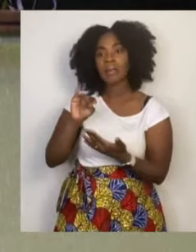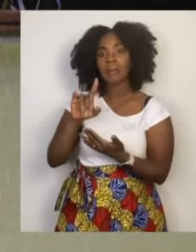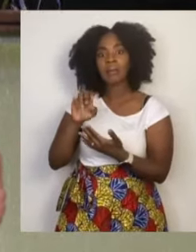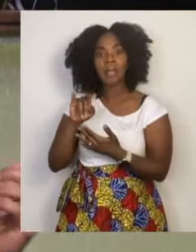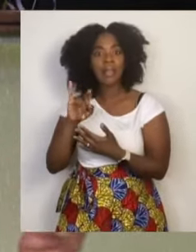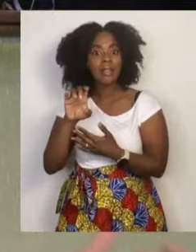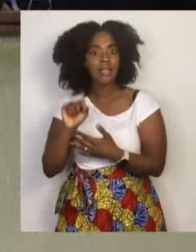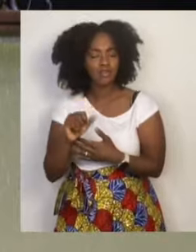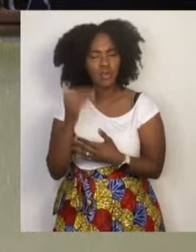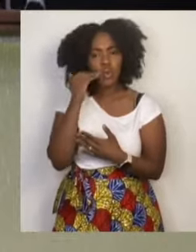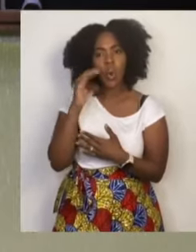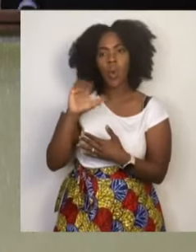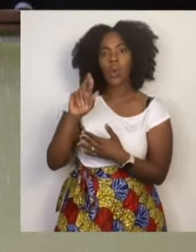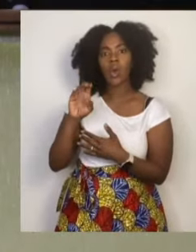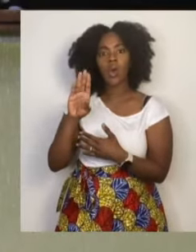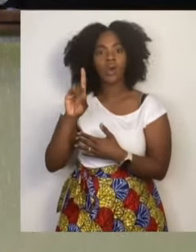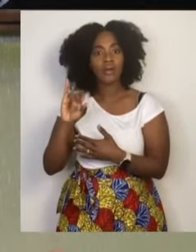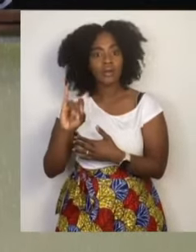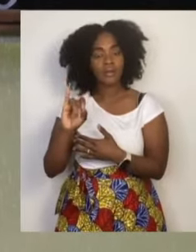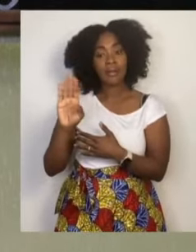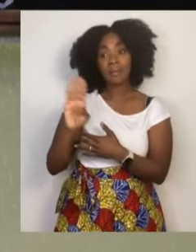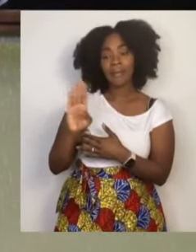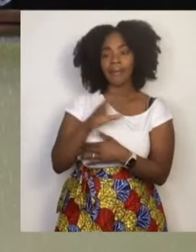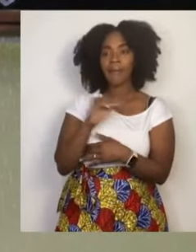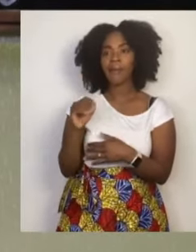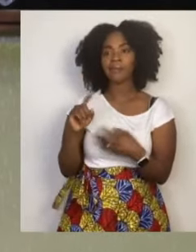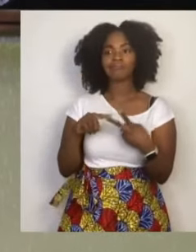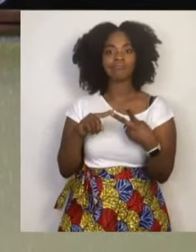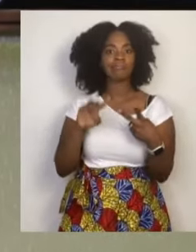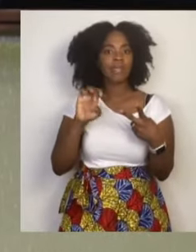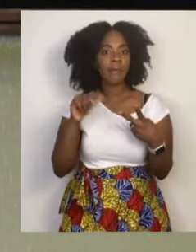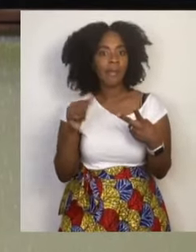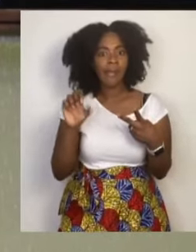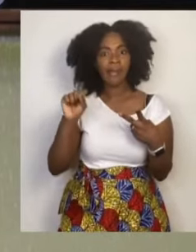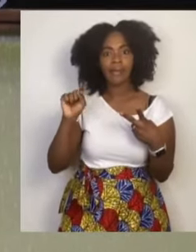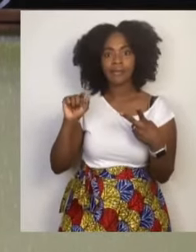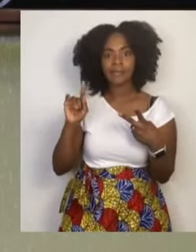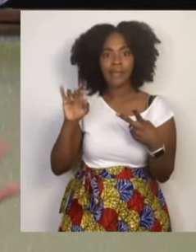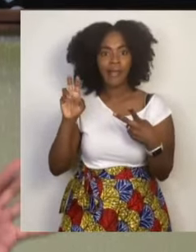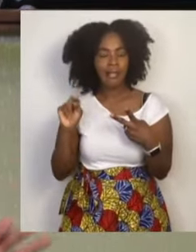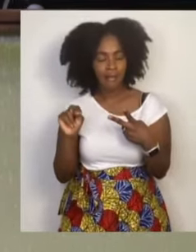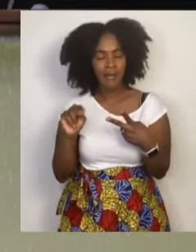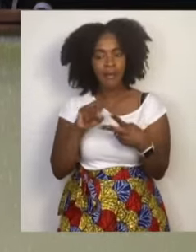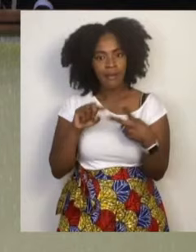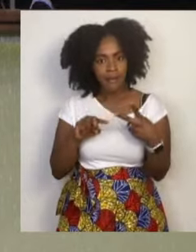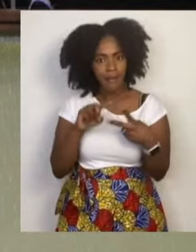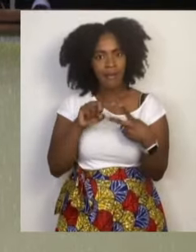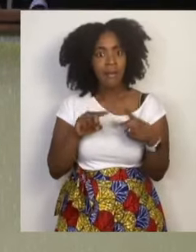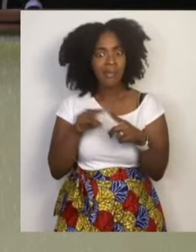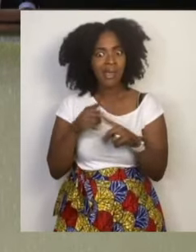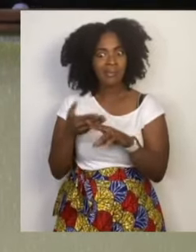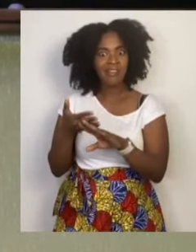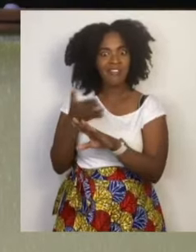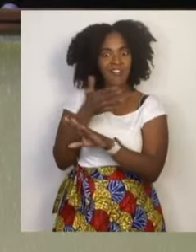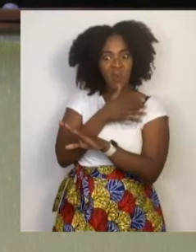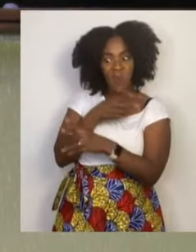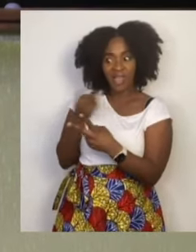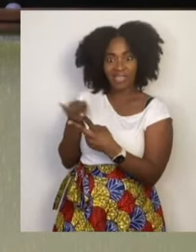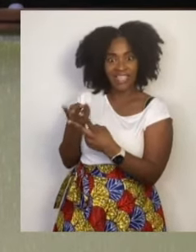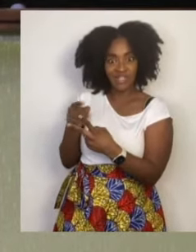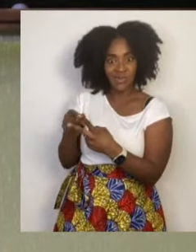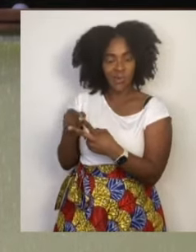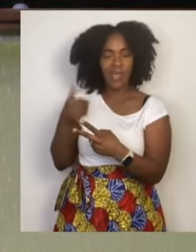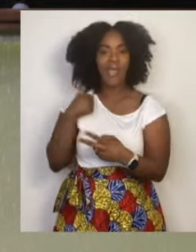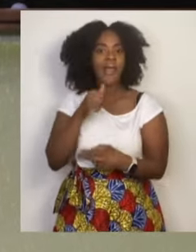the Meg the Stallions and people of that nature. But before all of them, there was a woman by the name